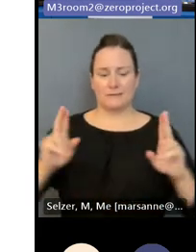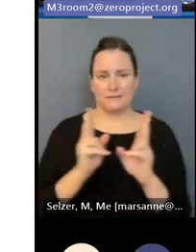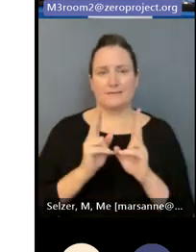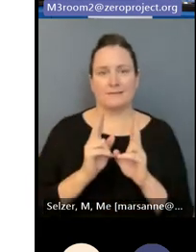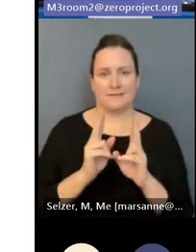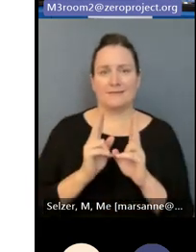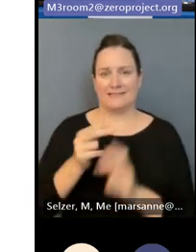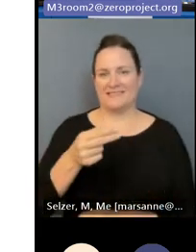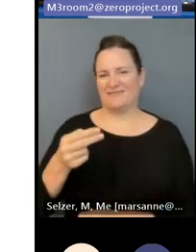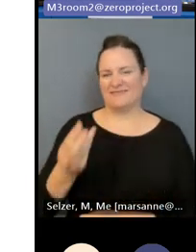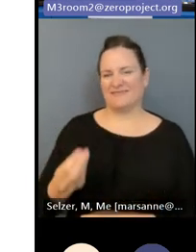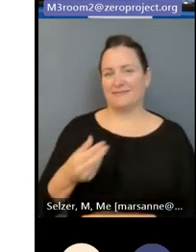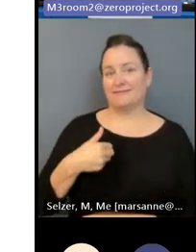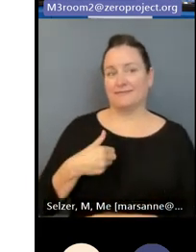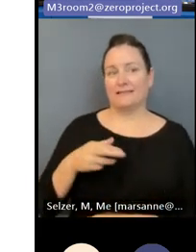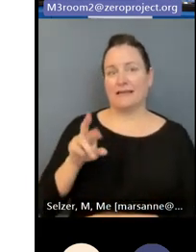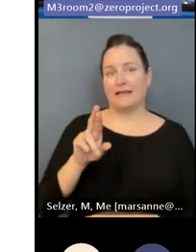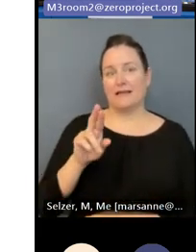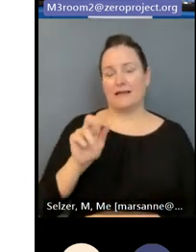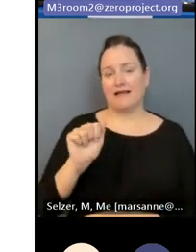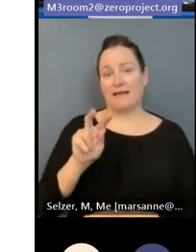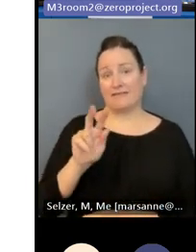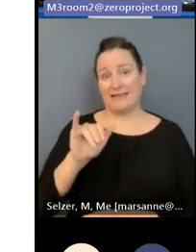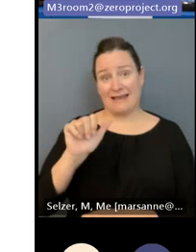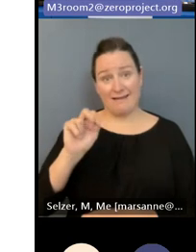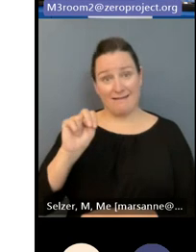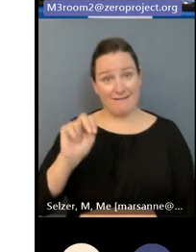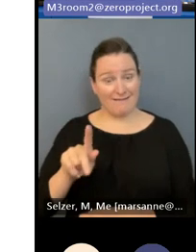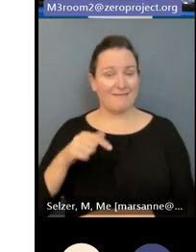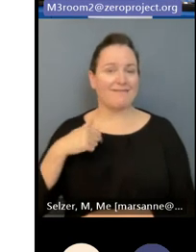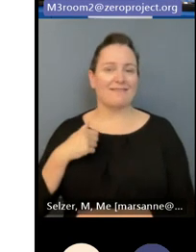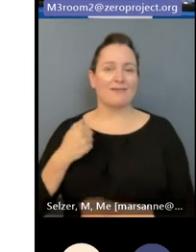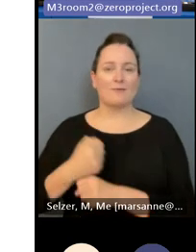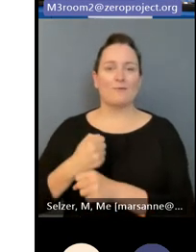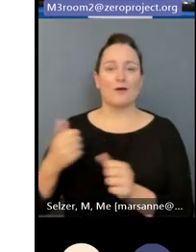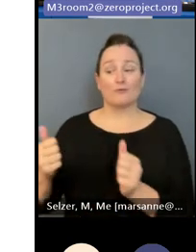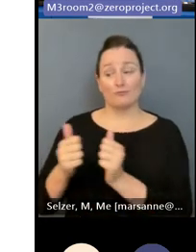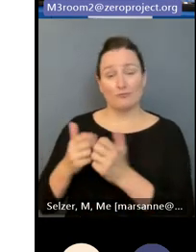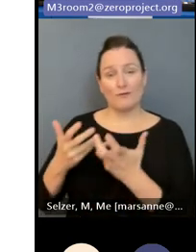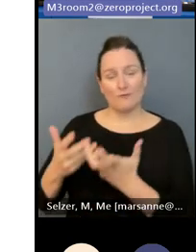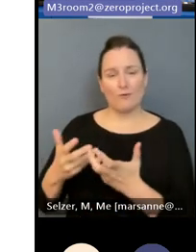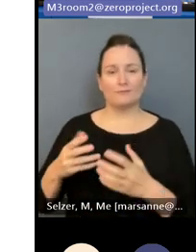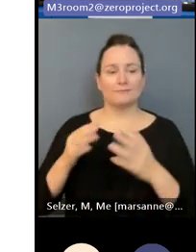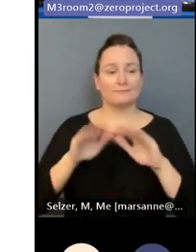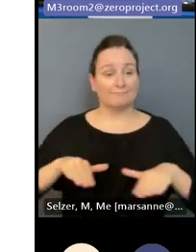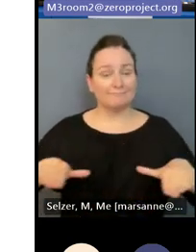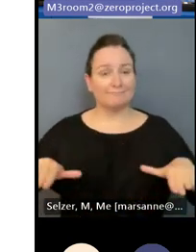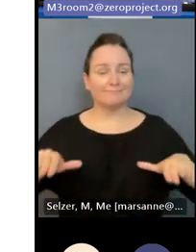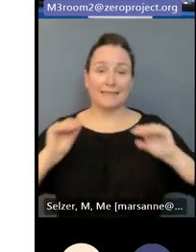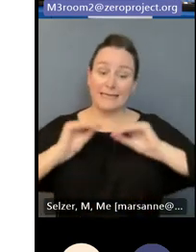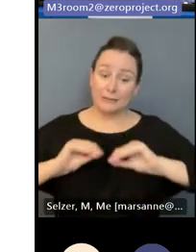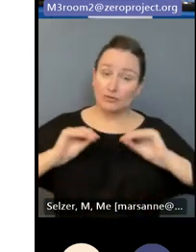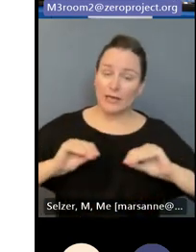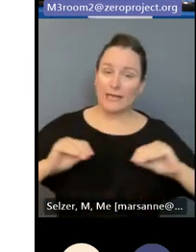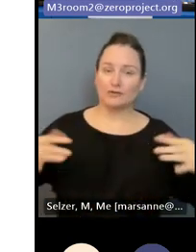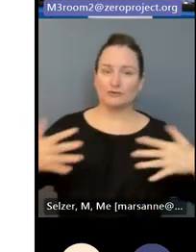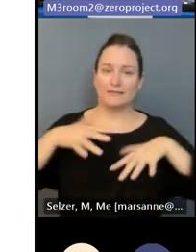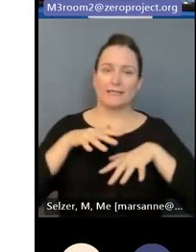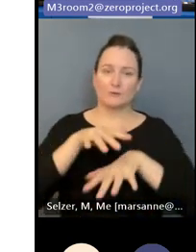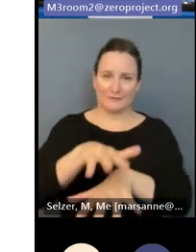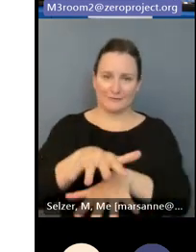you can all call me Ravi, and we work along together on inclusive education. Thank you. Thank you. So just to